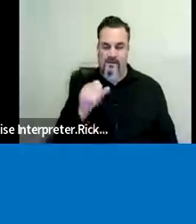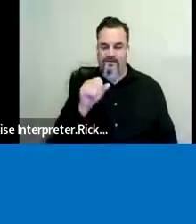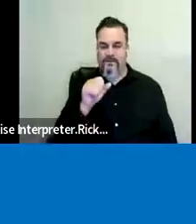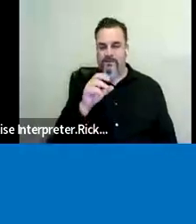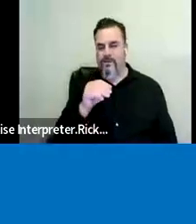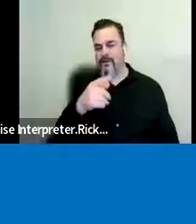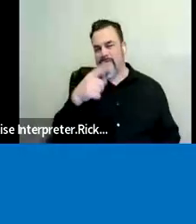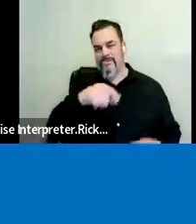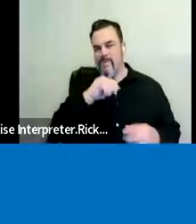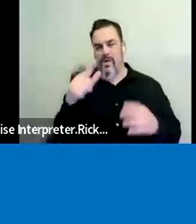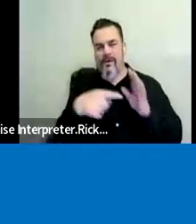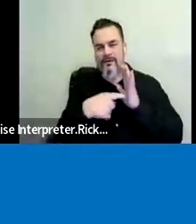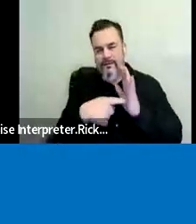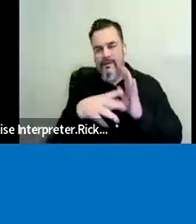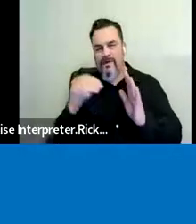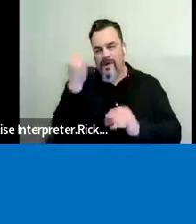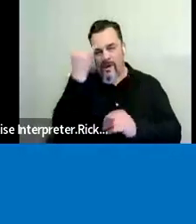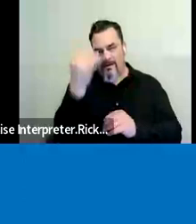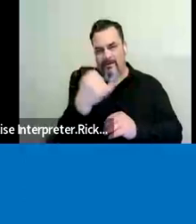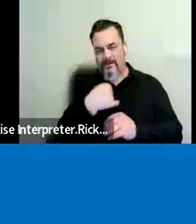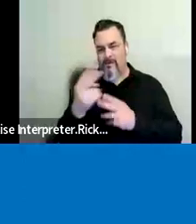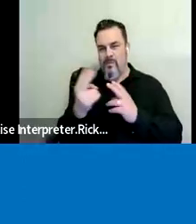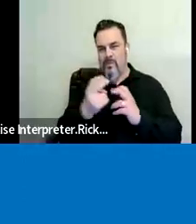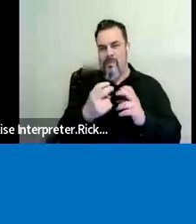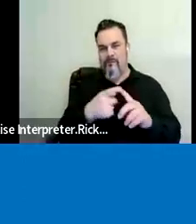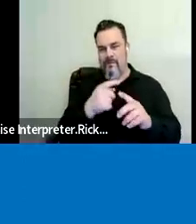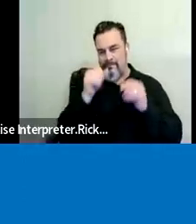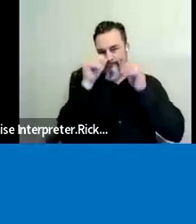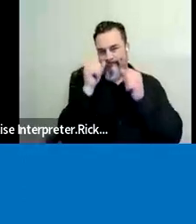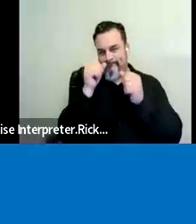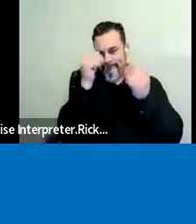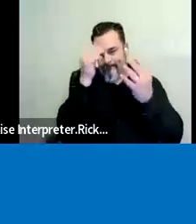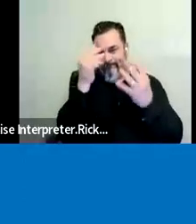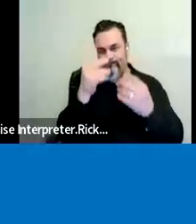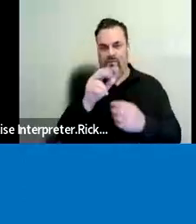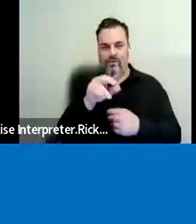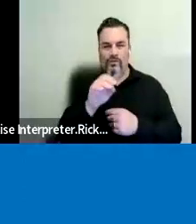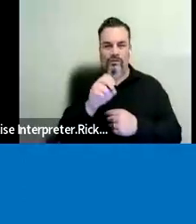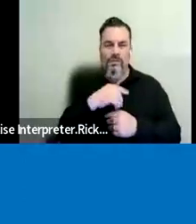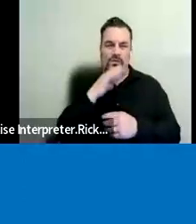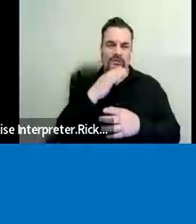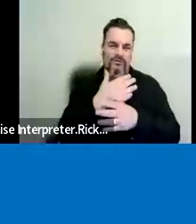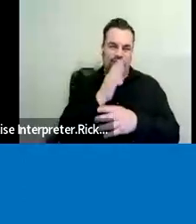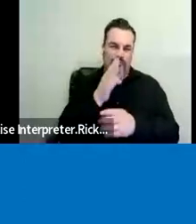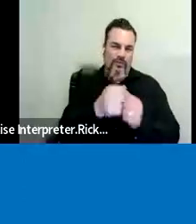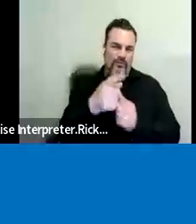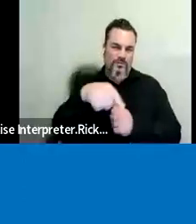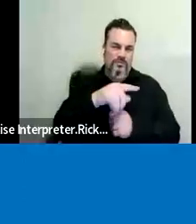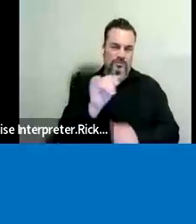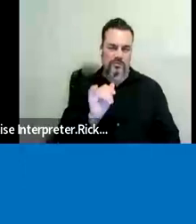These are all examples and ideas that I culled from a really amazing resource that I will share directly with you as